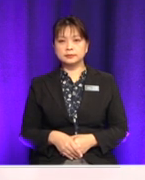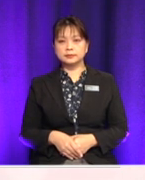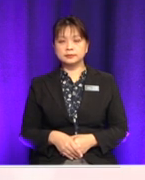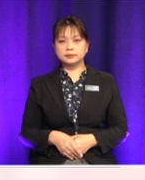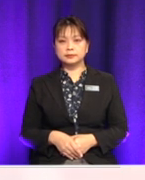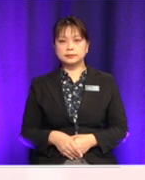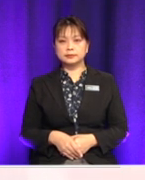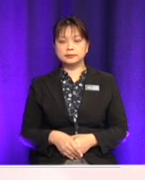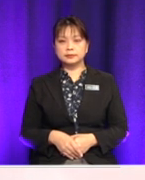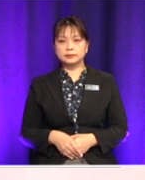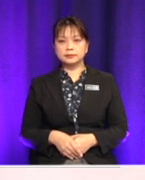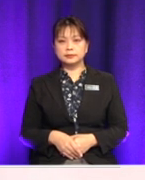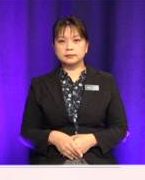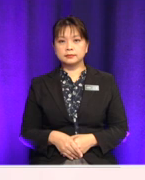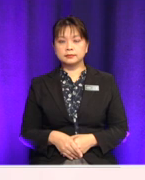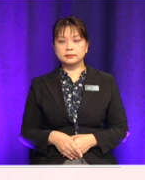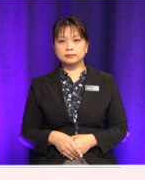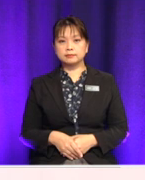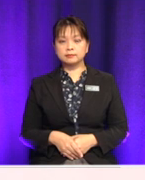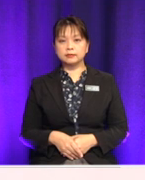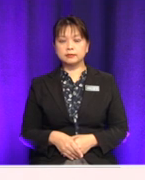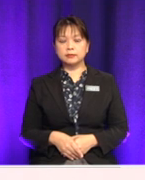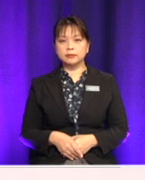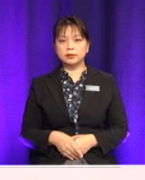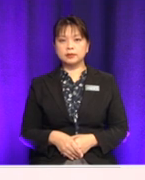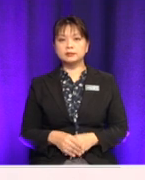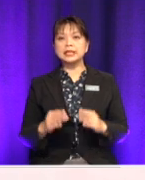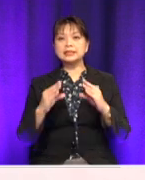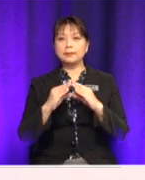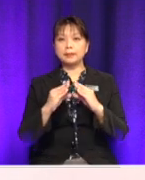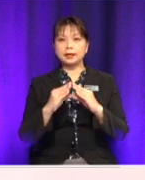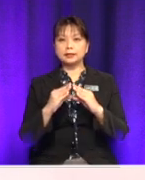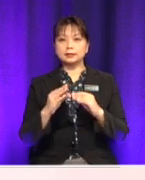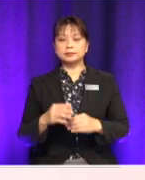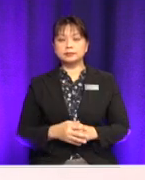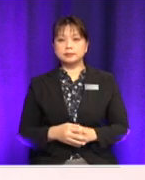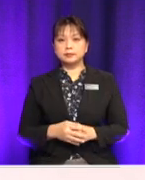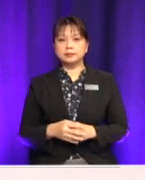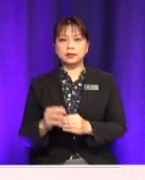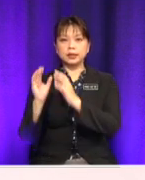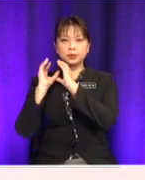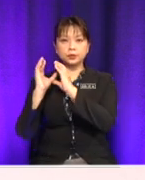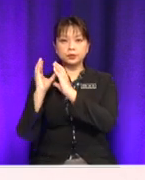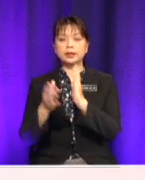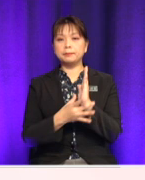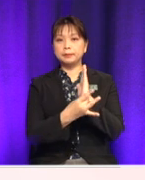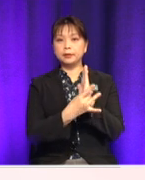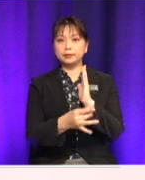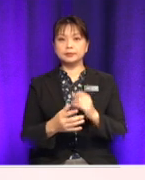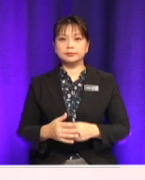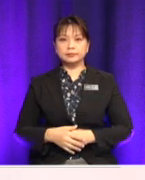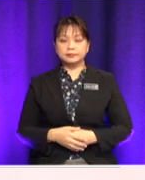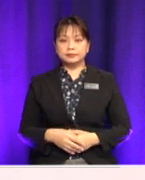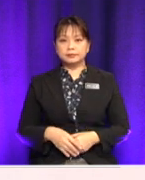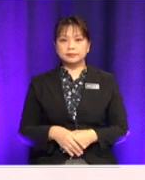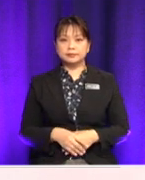My keywords are nasi lemak consists coconut milk. Nasi lemak. Oh, you guys just had nasi lemak